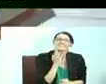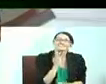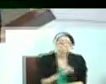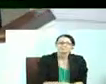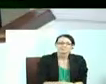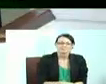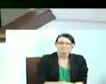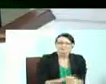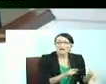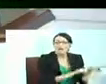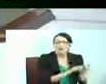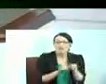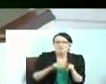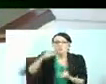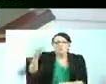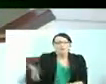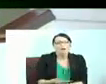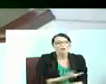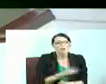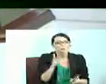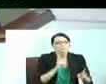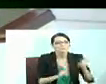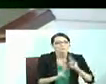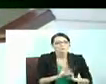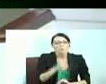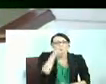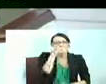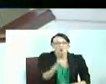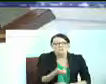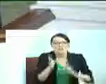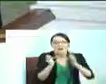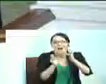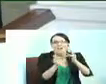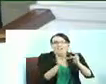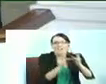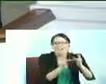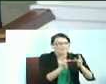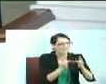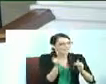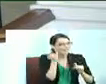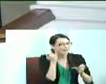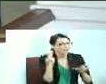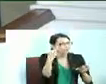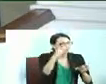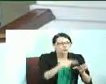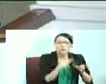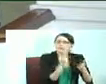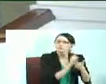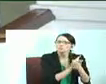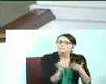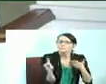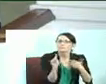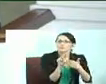We also welcome our online viewers, you who join us every